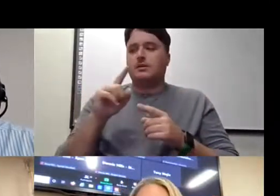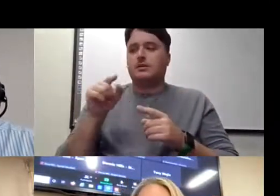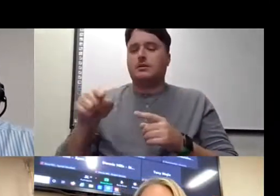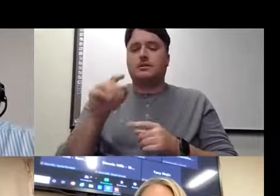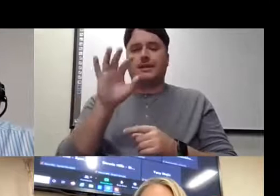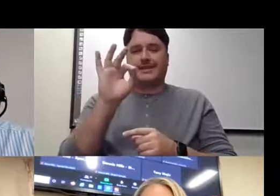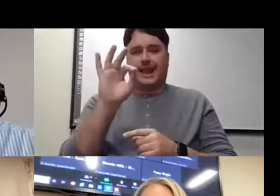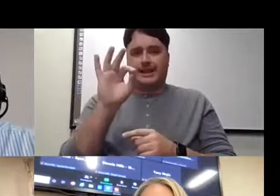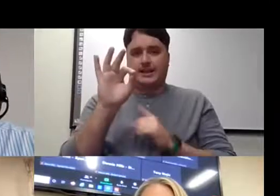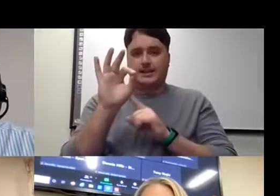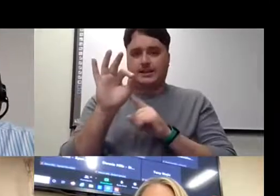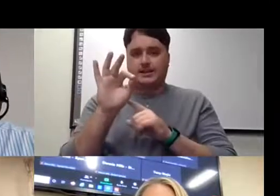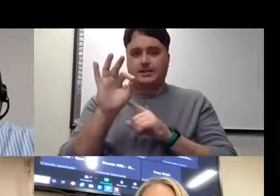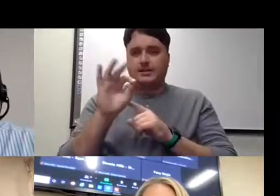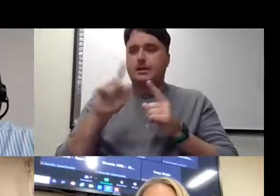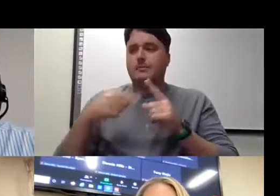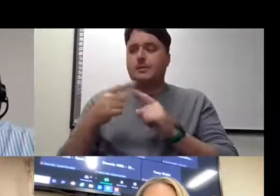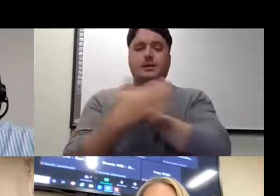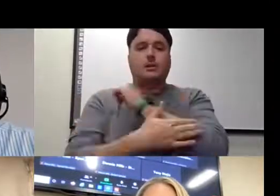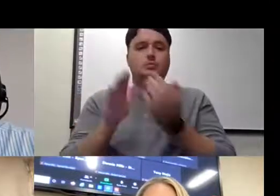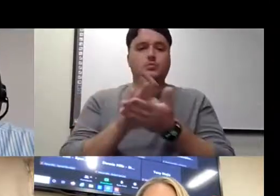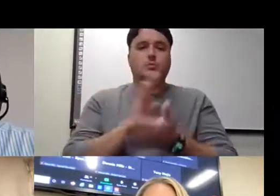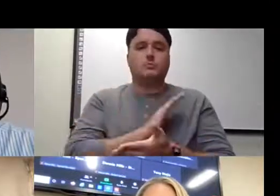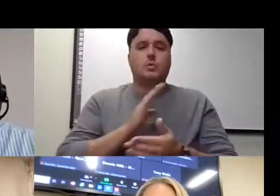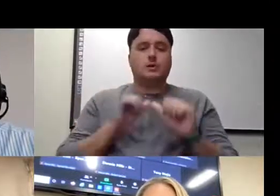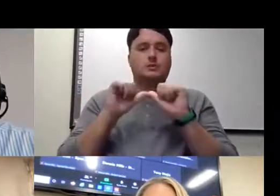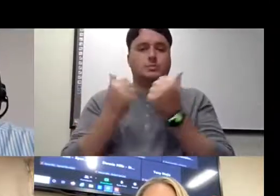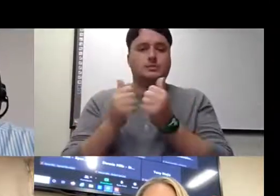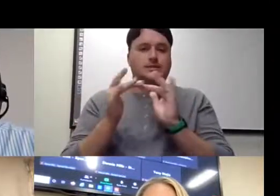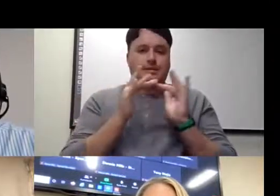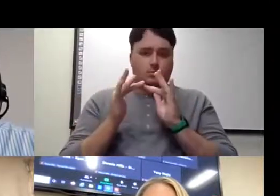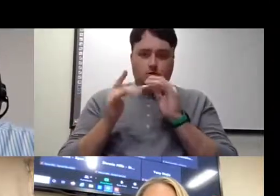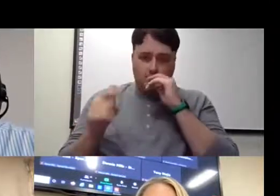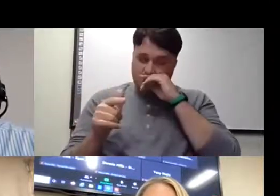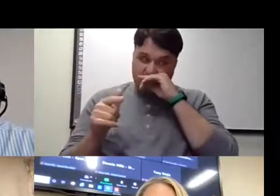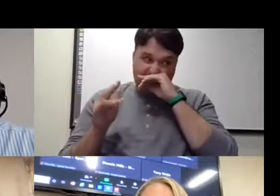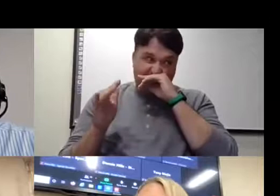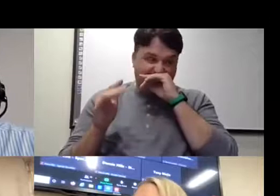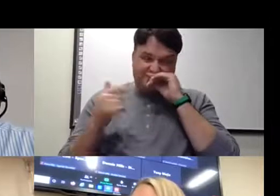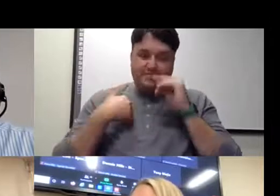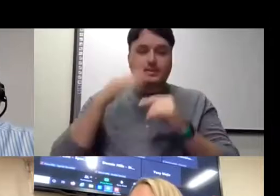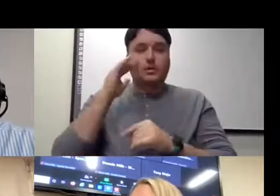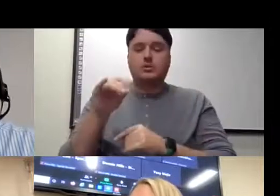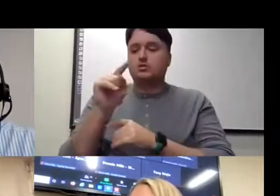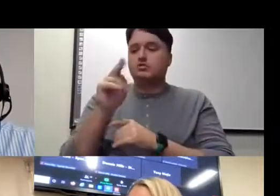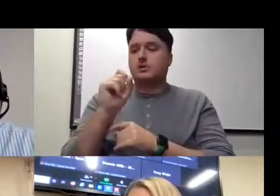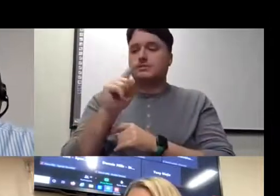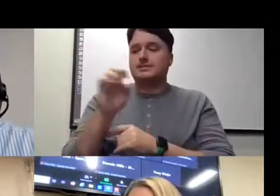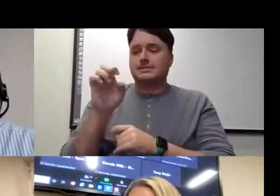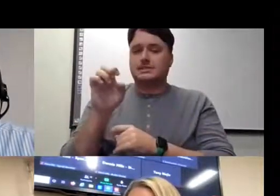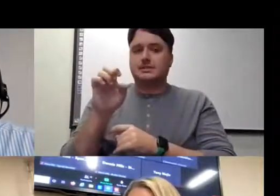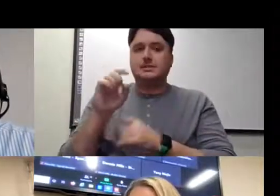is about the Santo County School Boards Association Equity Network. I know Trustee Corzo and I